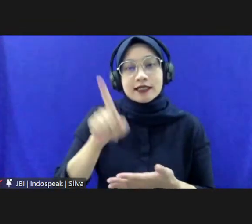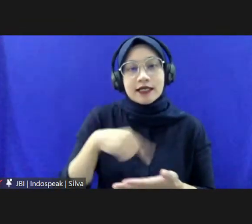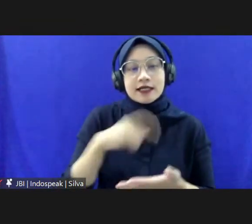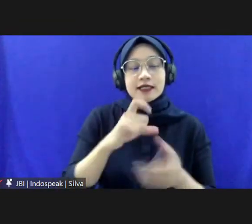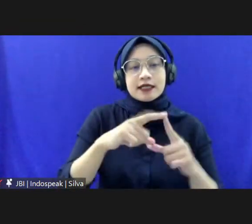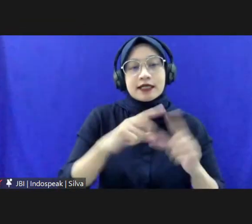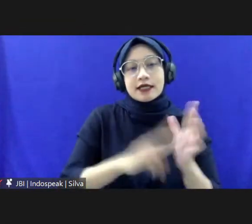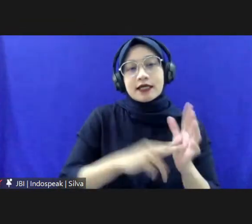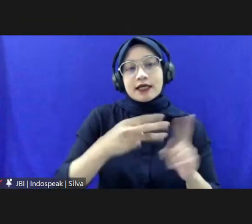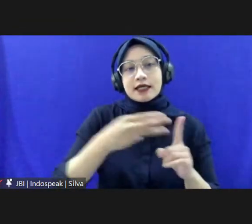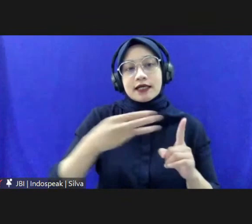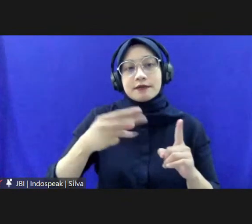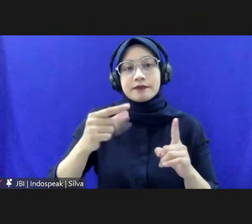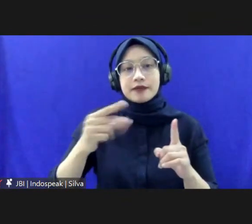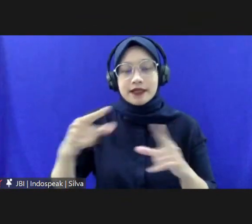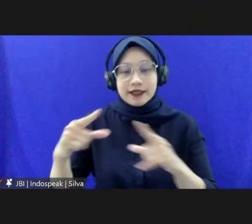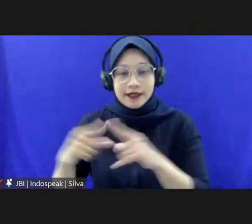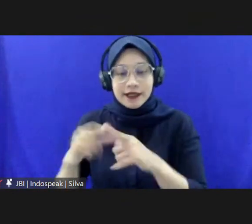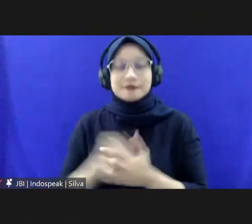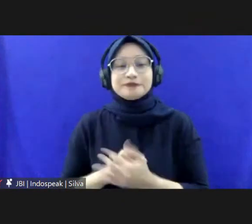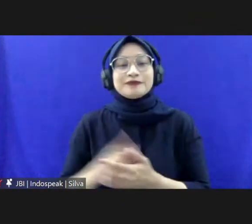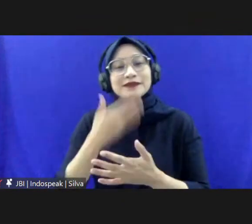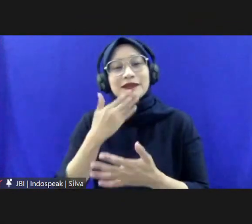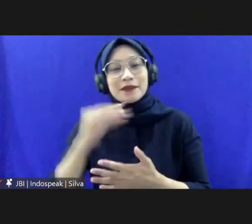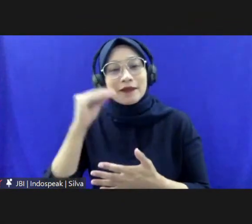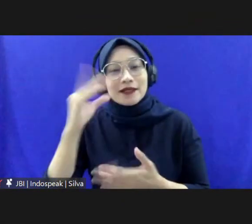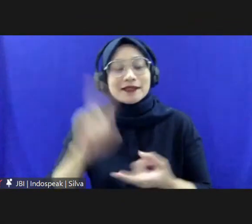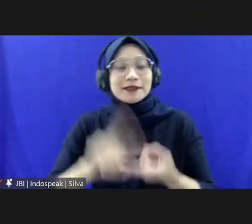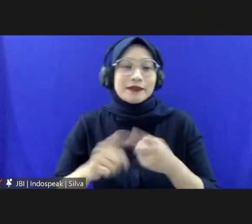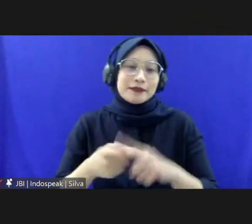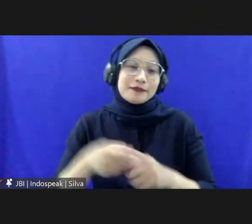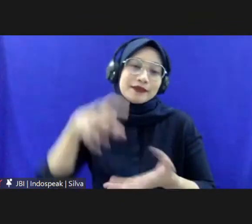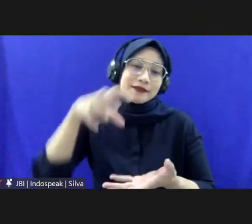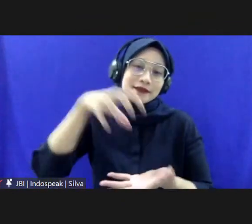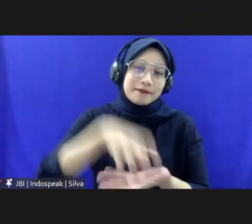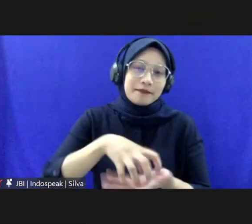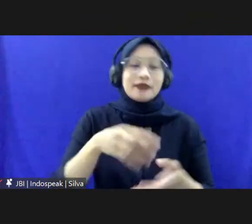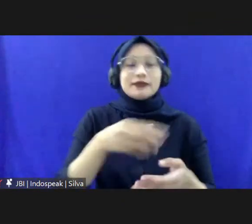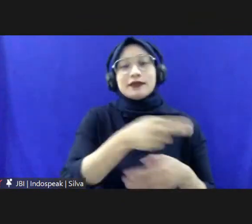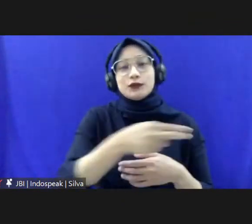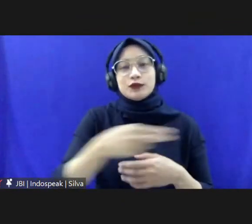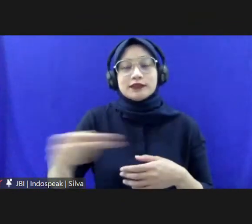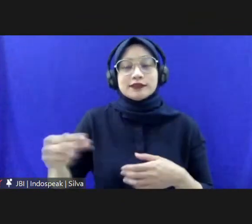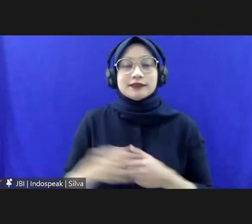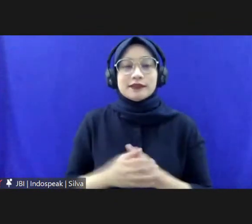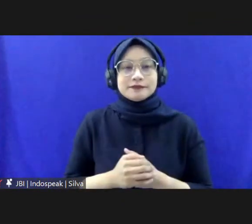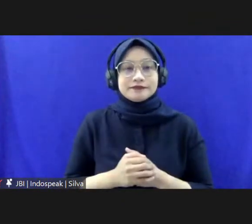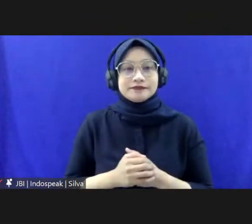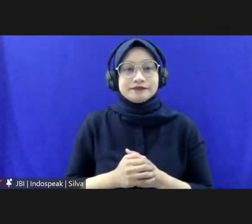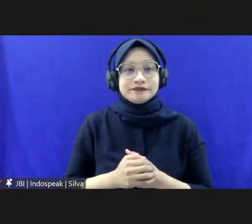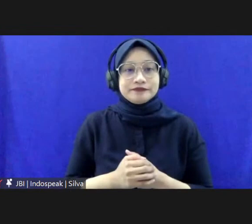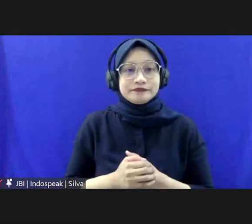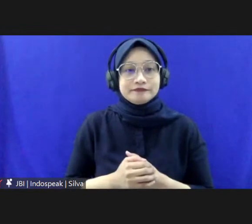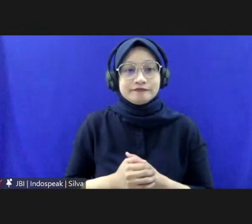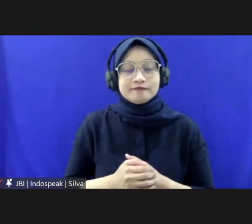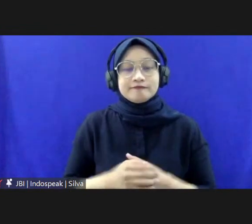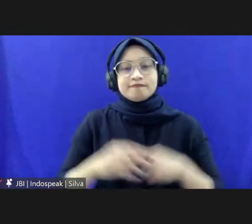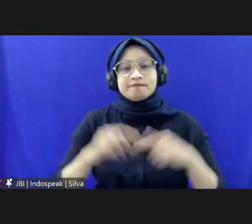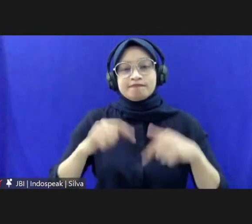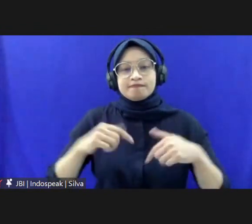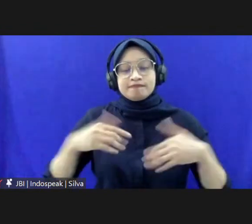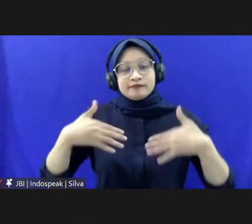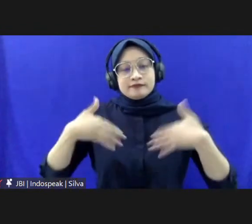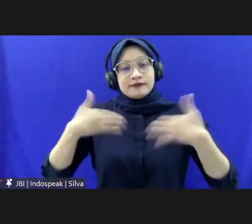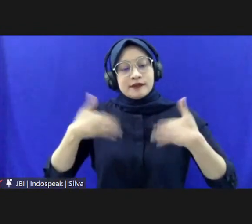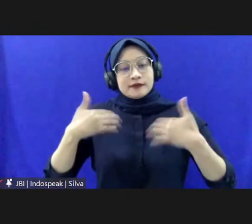to everyone who are in Indonesia. It is indeed once again a great honor for me to be